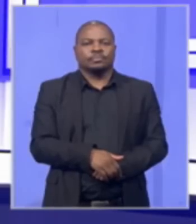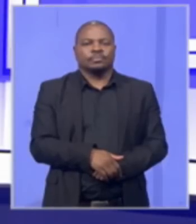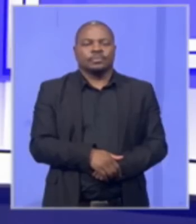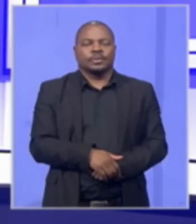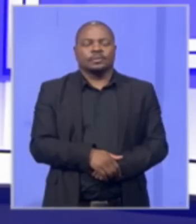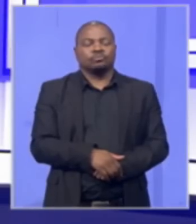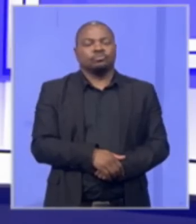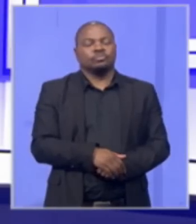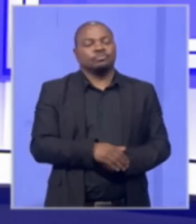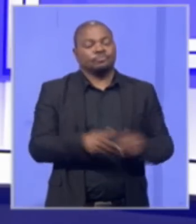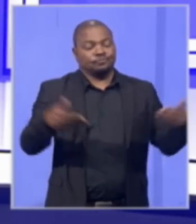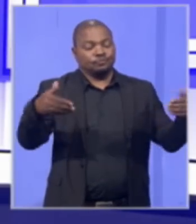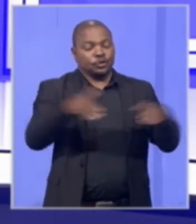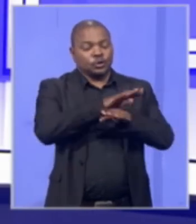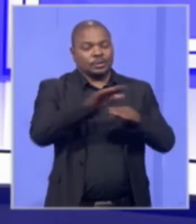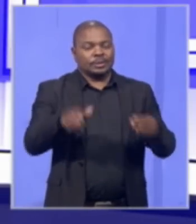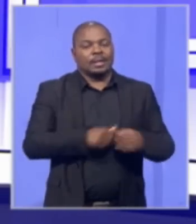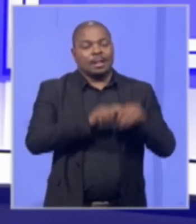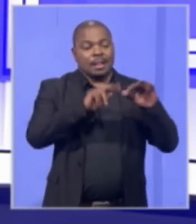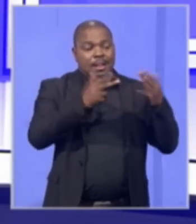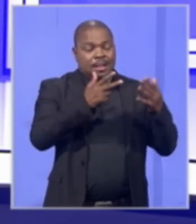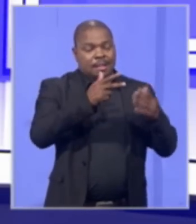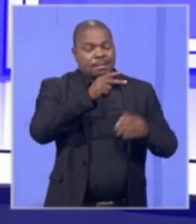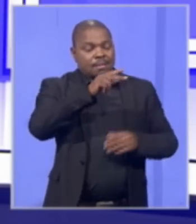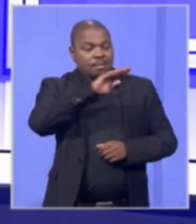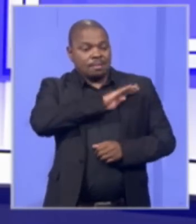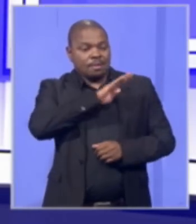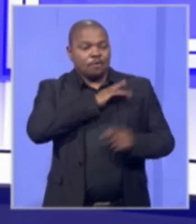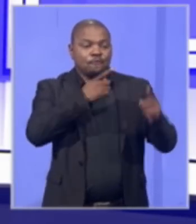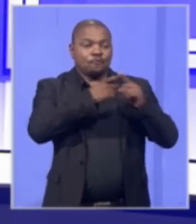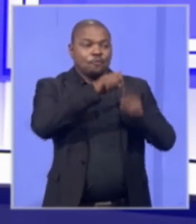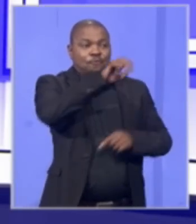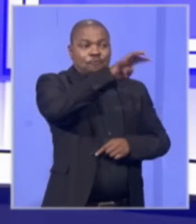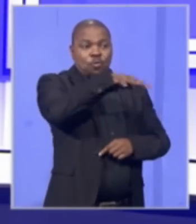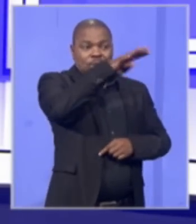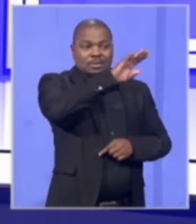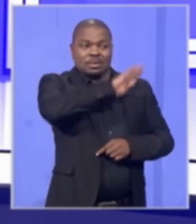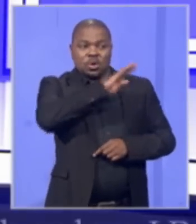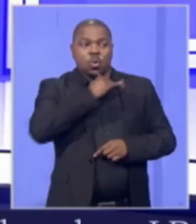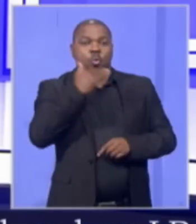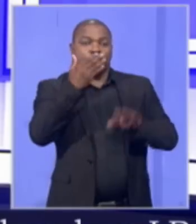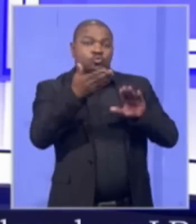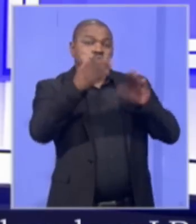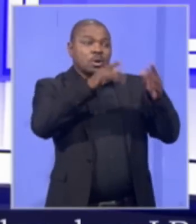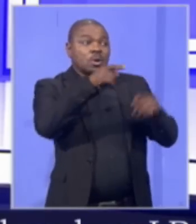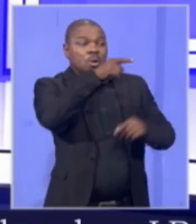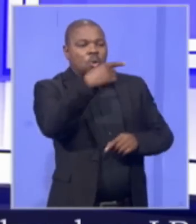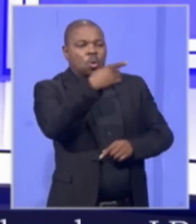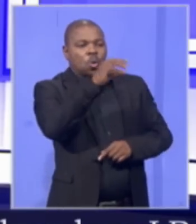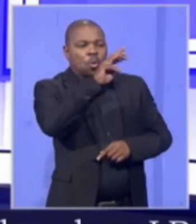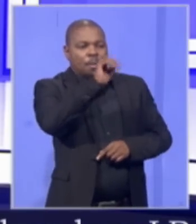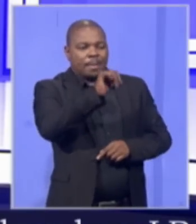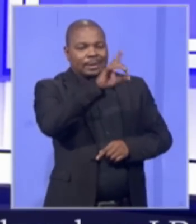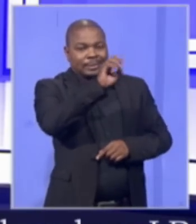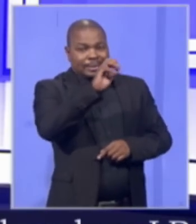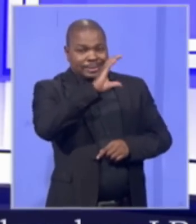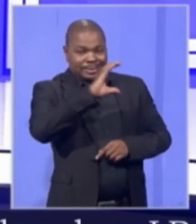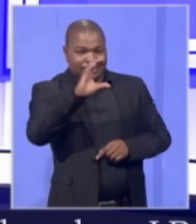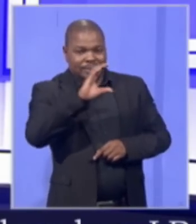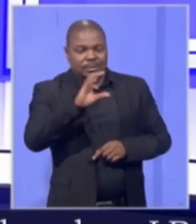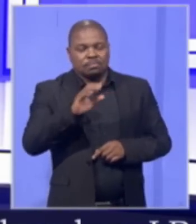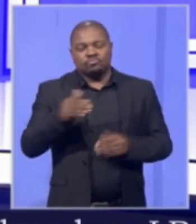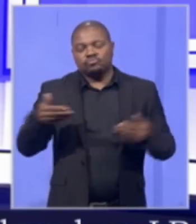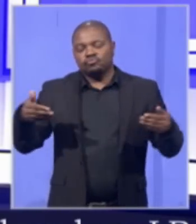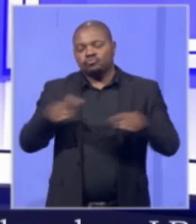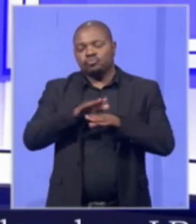Tirelo phitlho ya masole a le robedi a ba le 14 ba SANDF a bolailweng kwa Goma kwa DRC e tlile